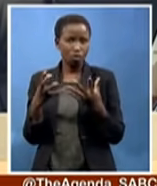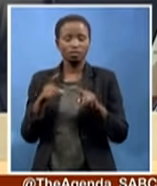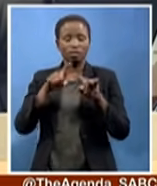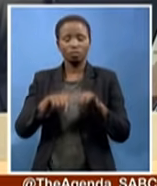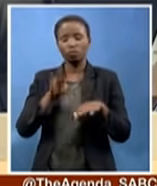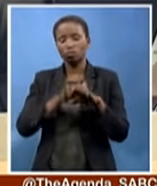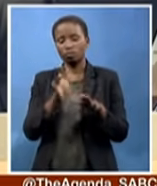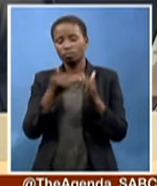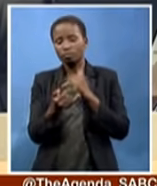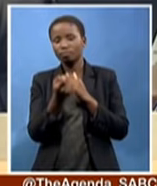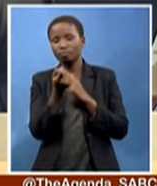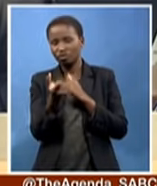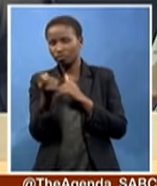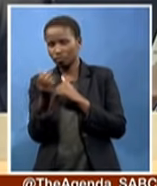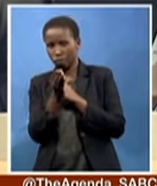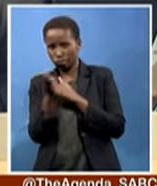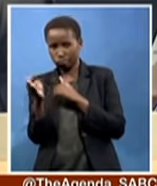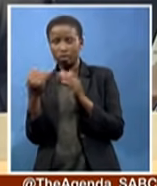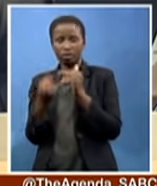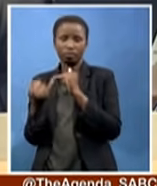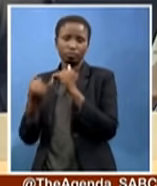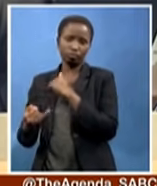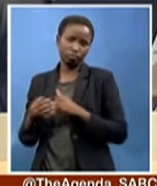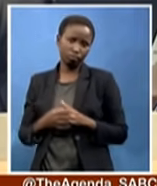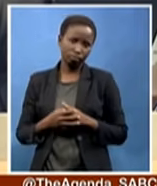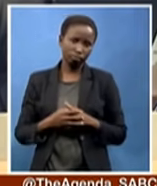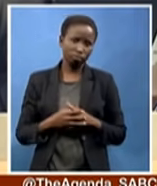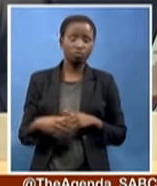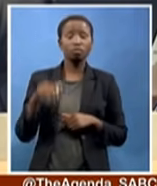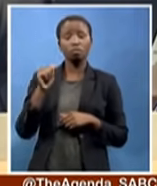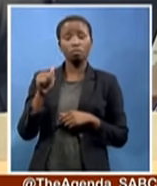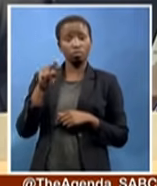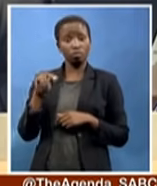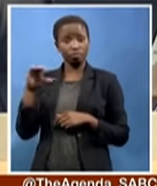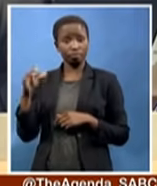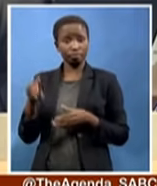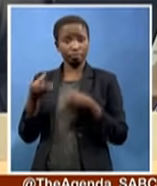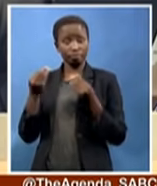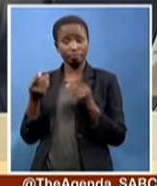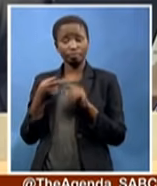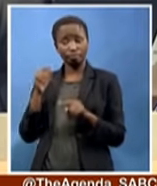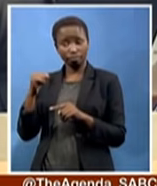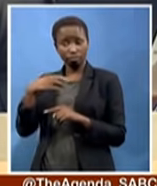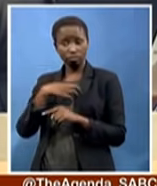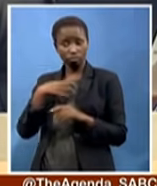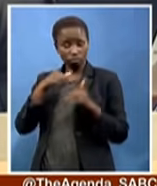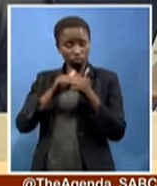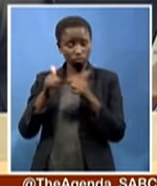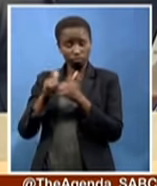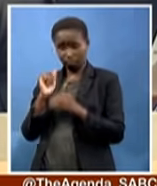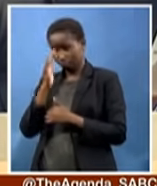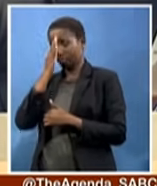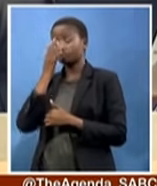was compounded by its own subjective challenges. The ANC took time at